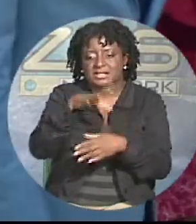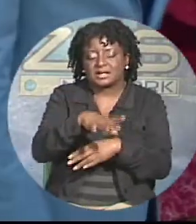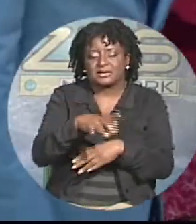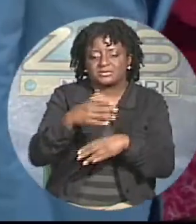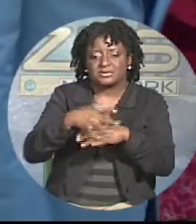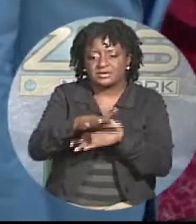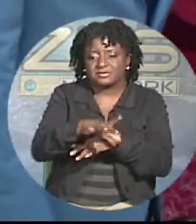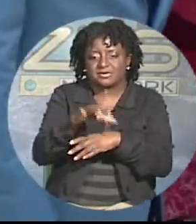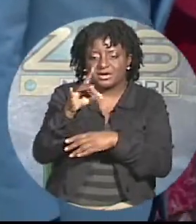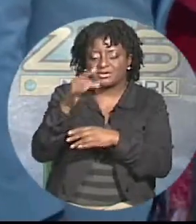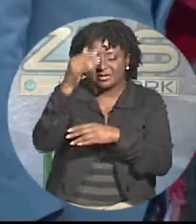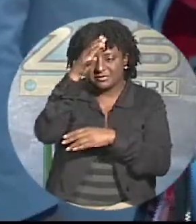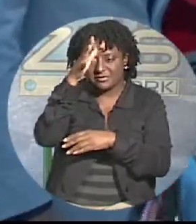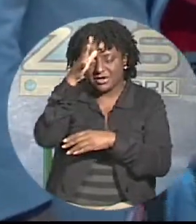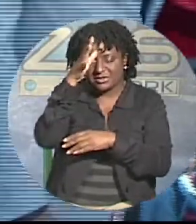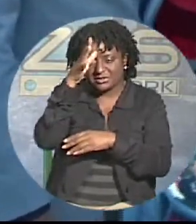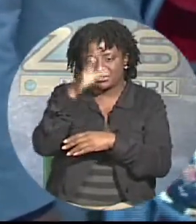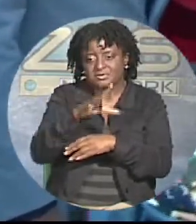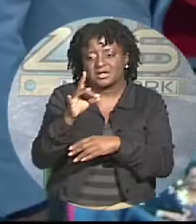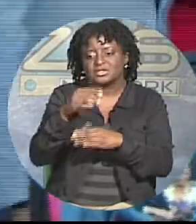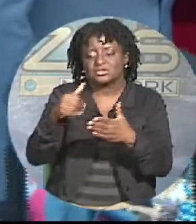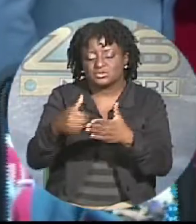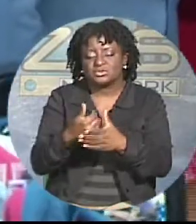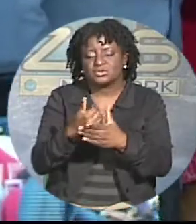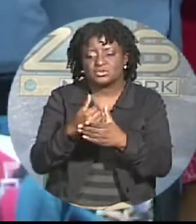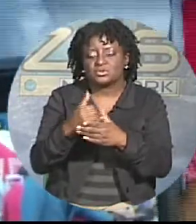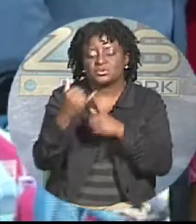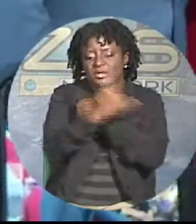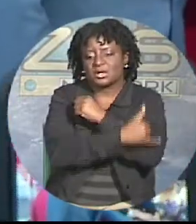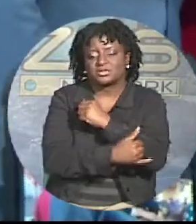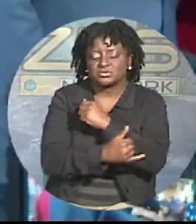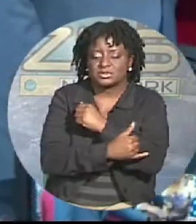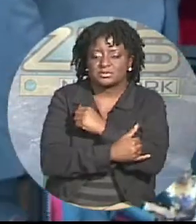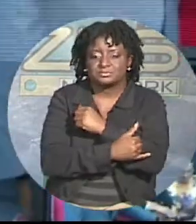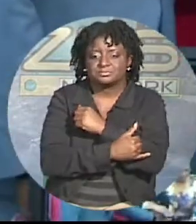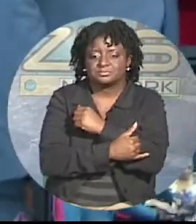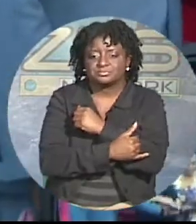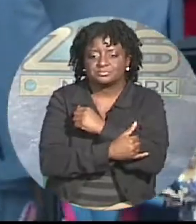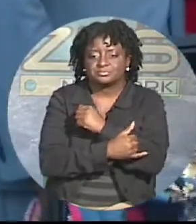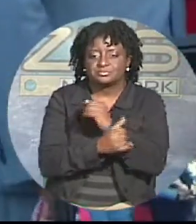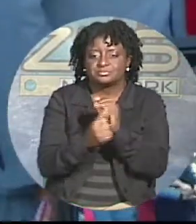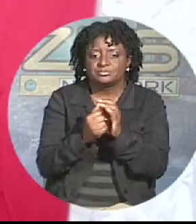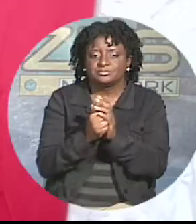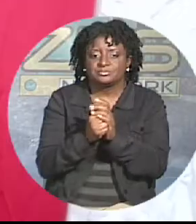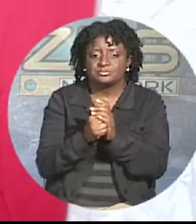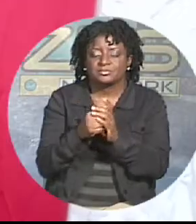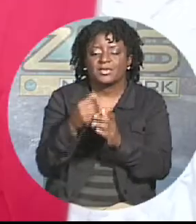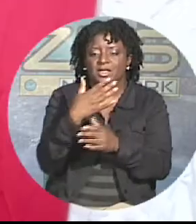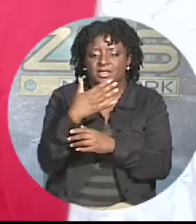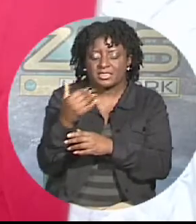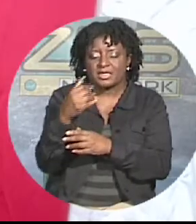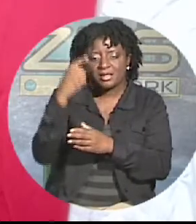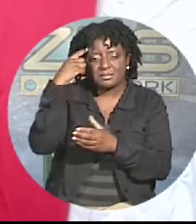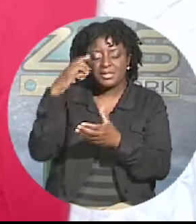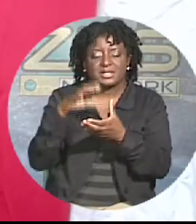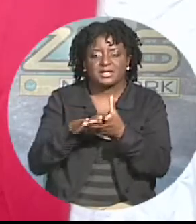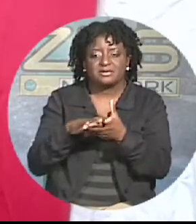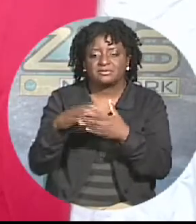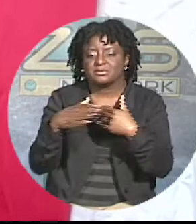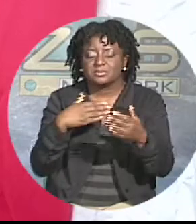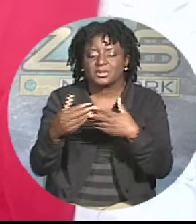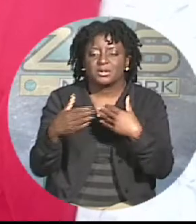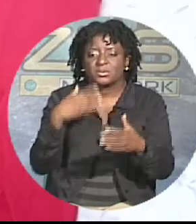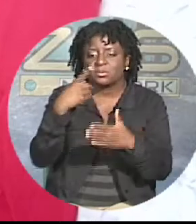country with an idea of shared liberty and equal responsibility. They believed that no matter what a country faced,